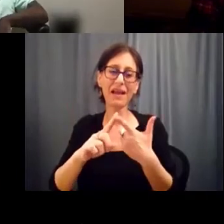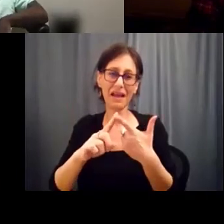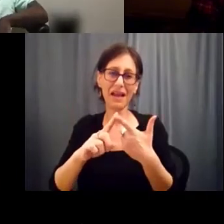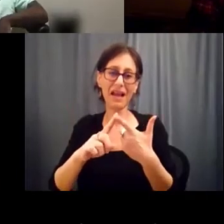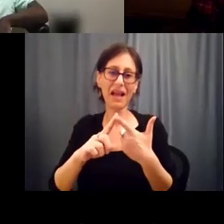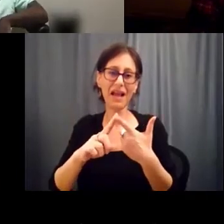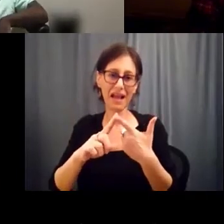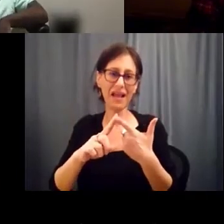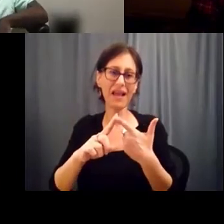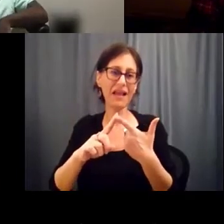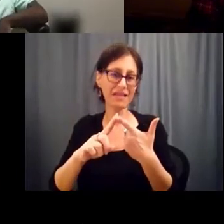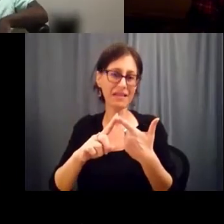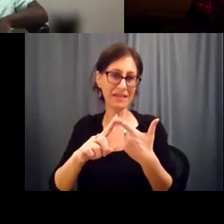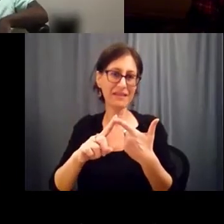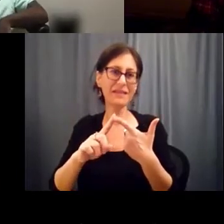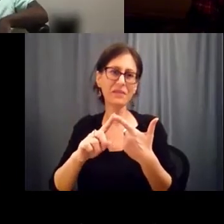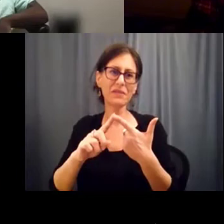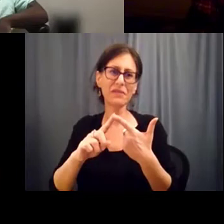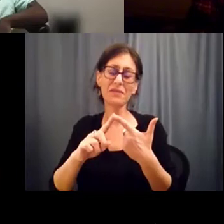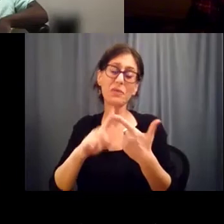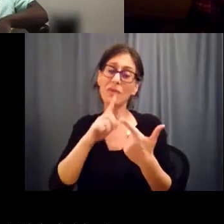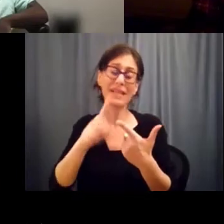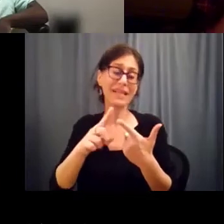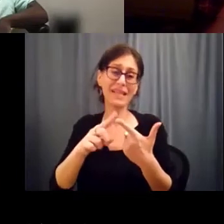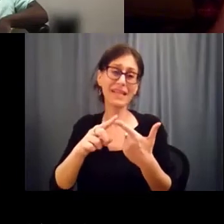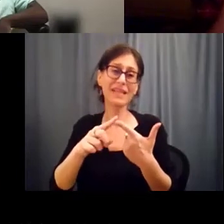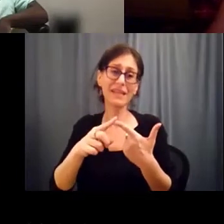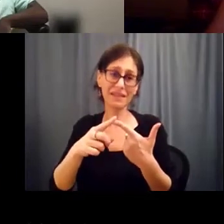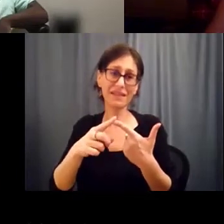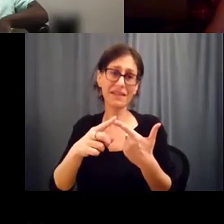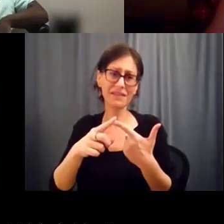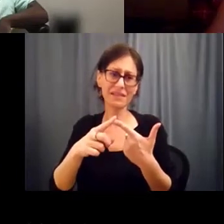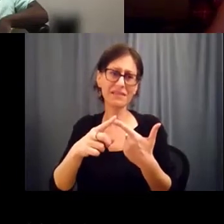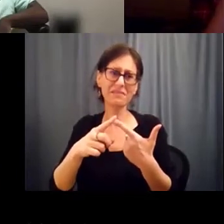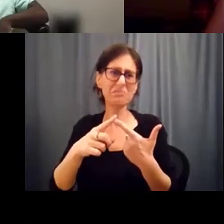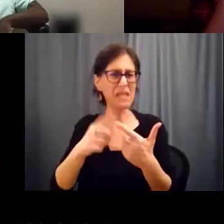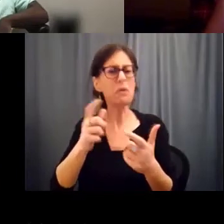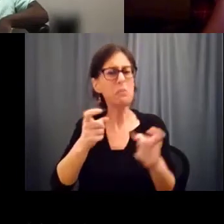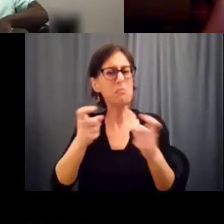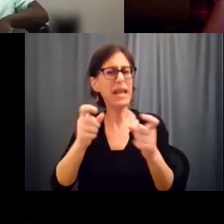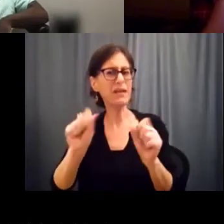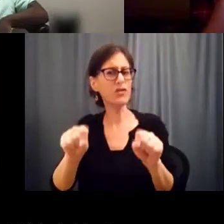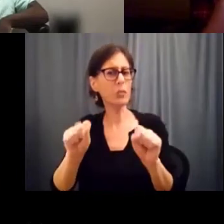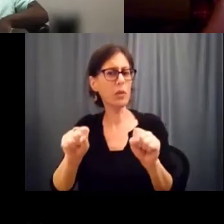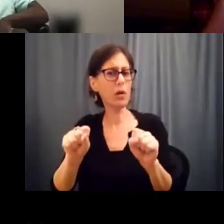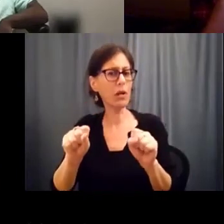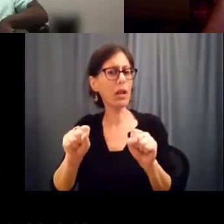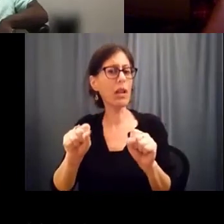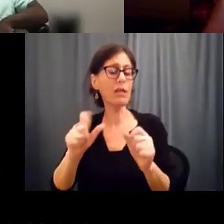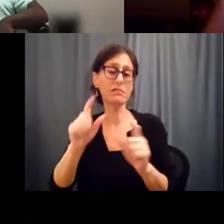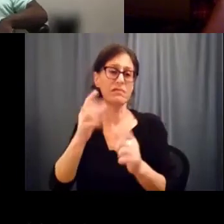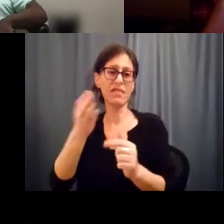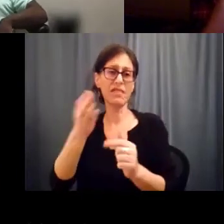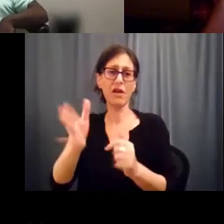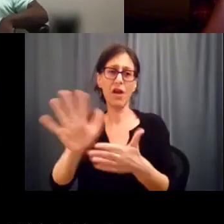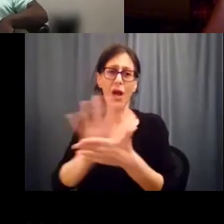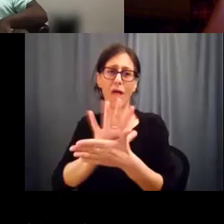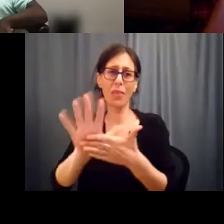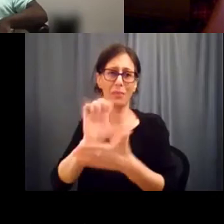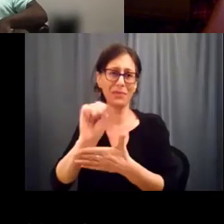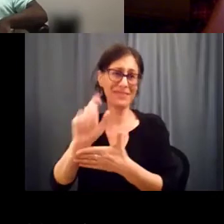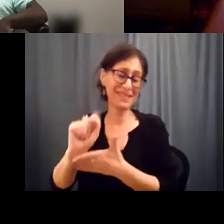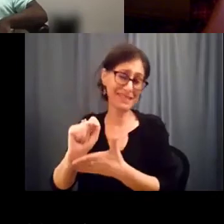So yeah, it was challenging. Yeah, it can't be